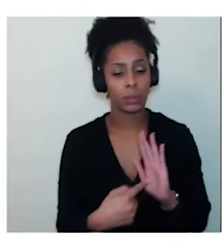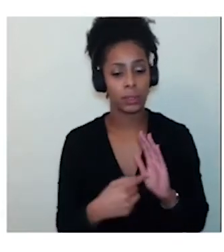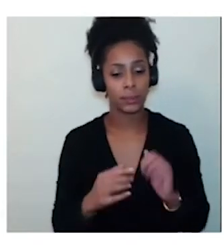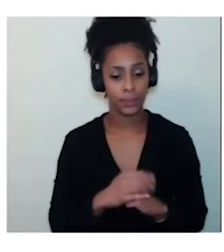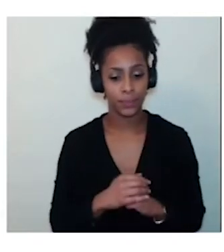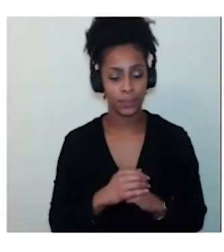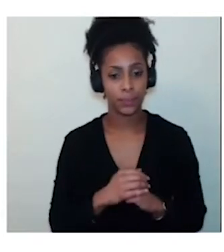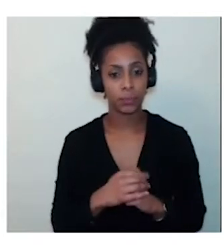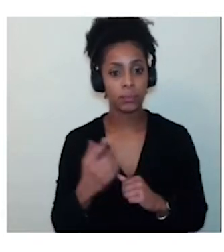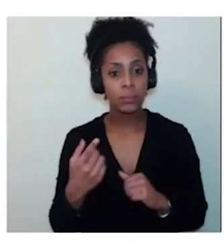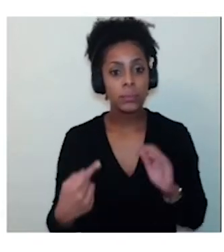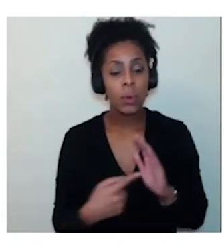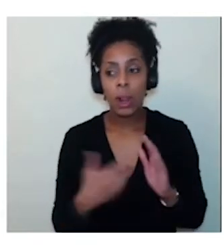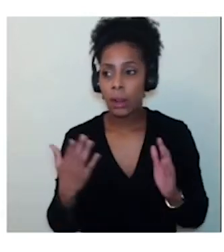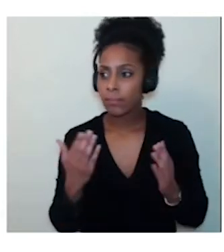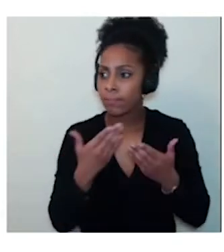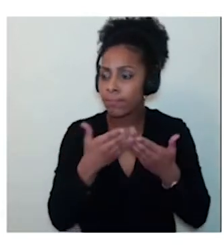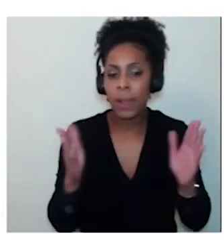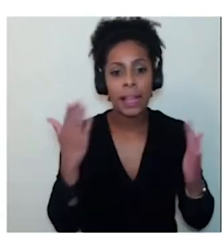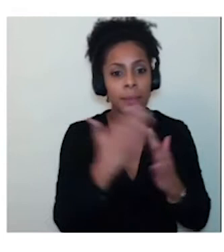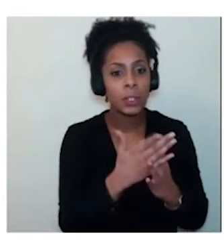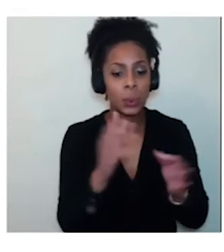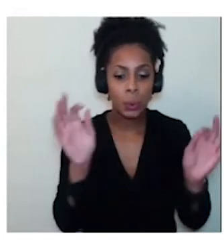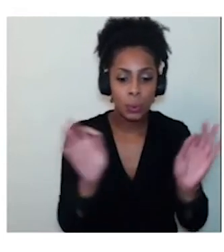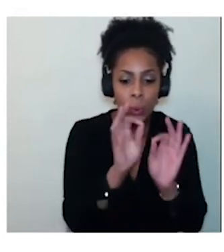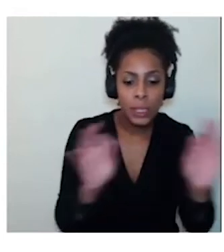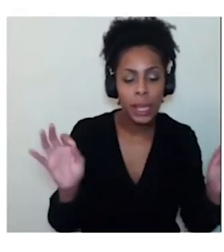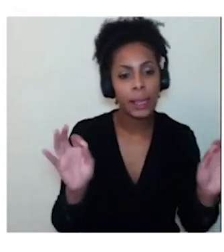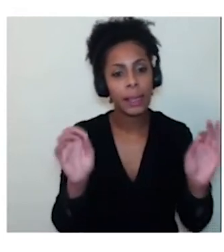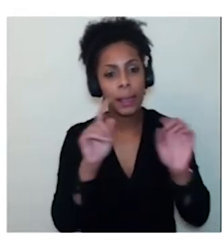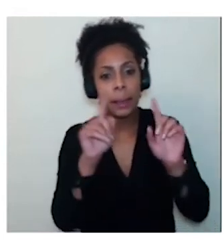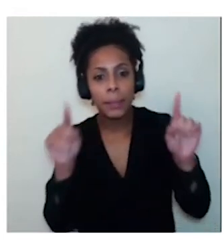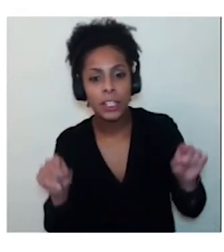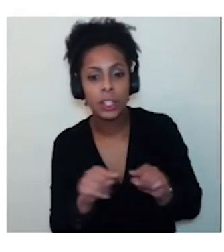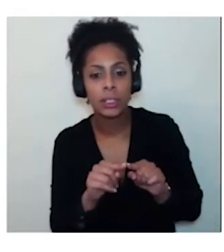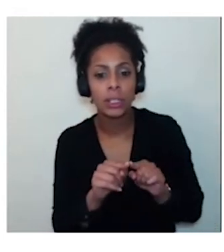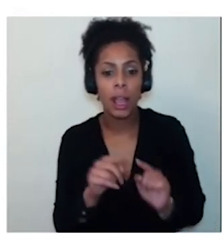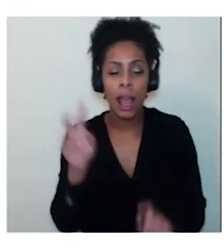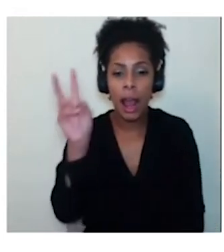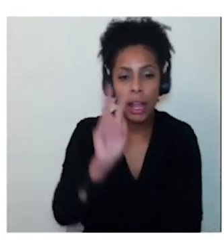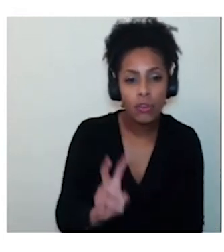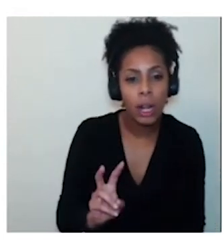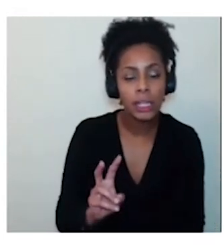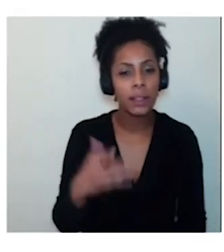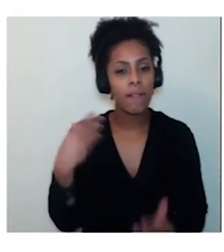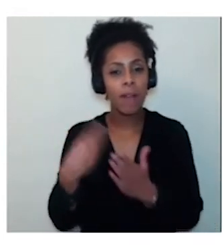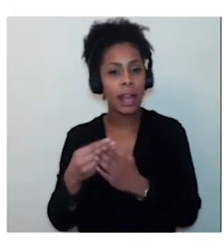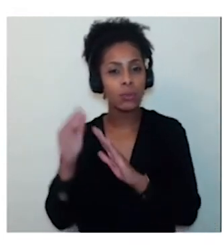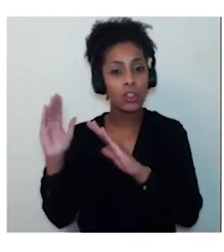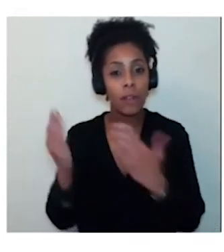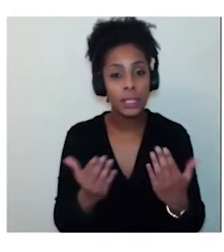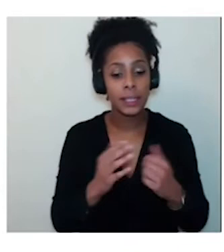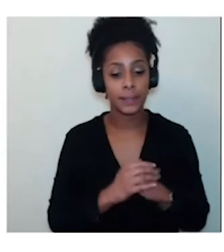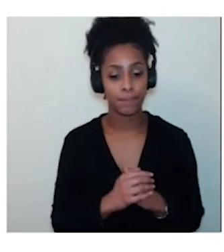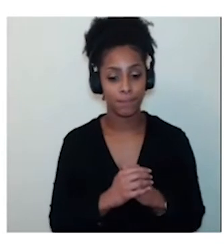music, pictures, electronics, image sensors, and financial services, Sony's purpose is